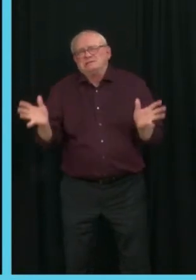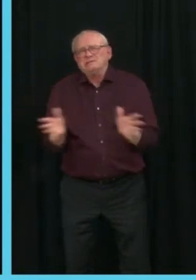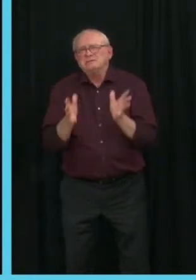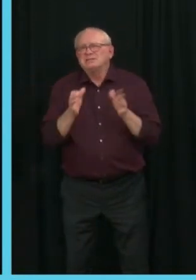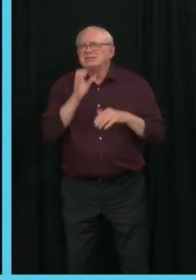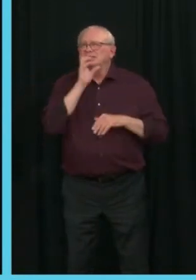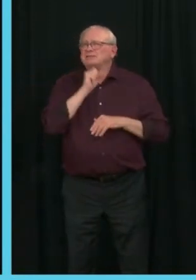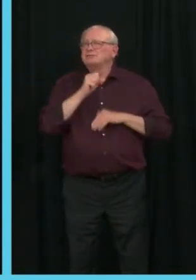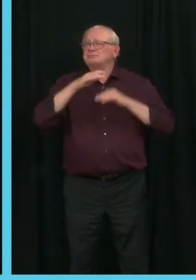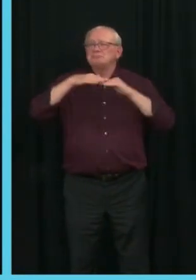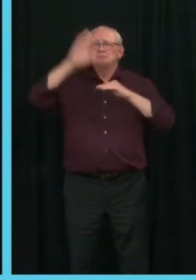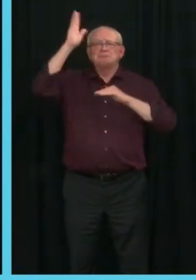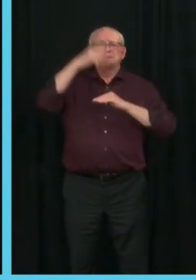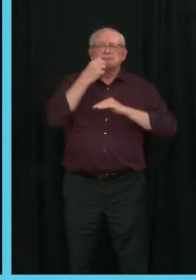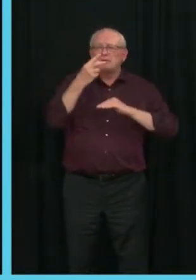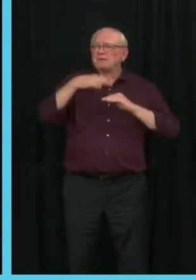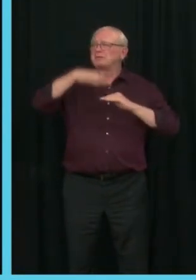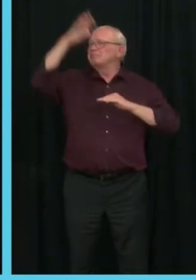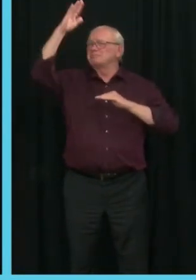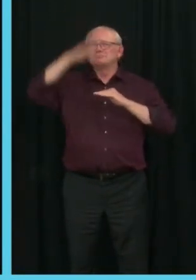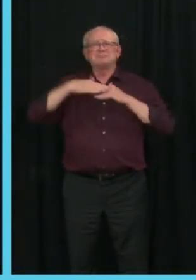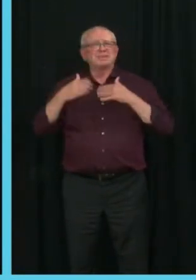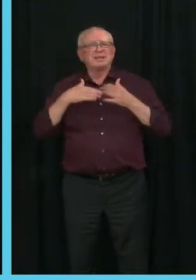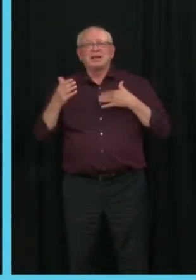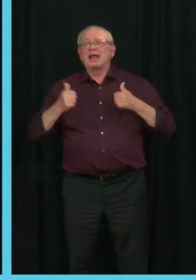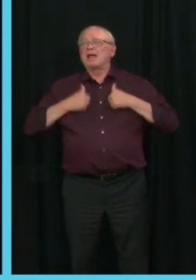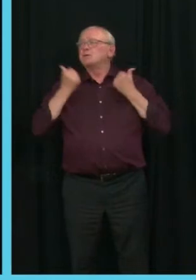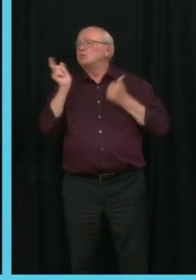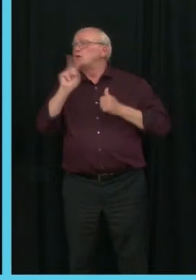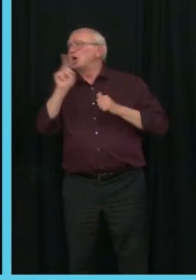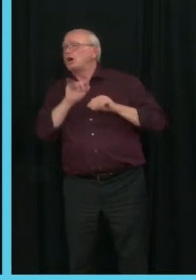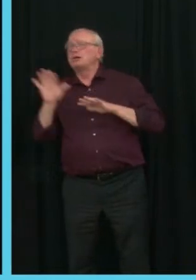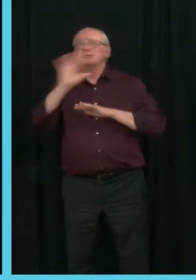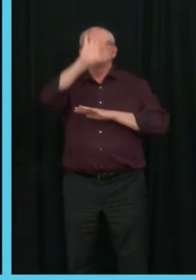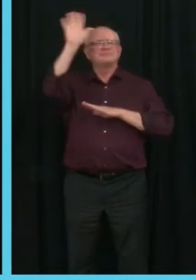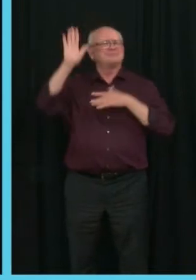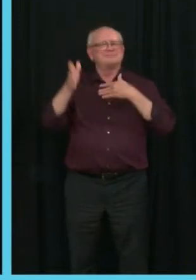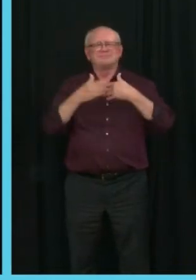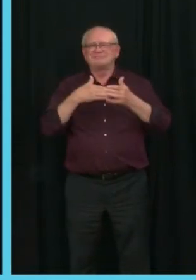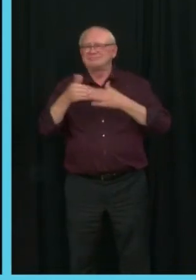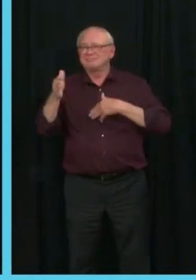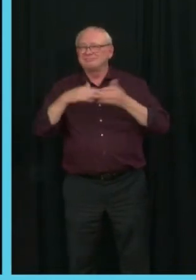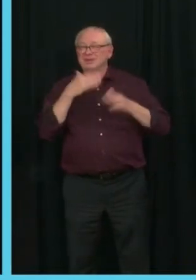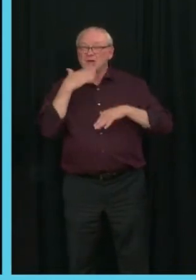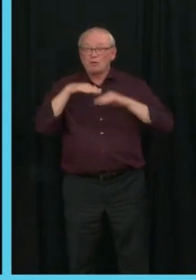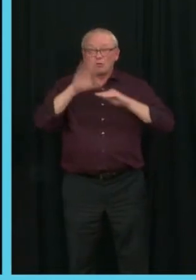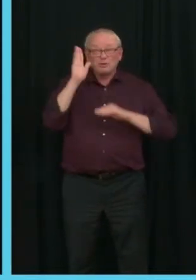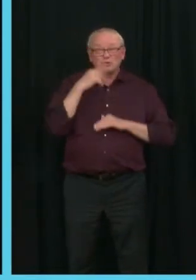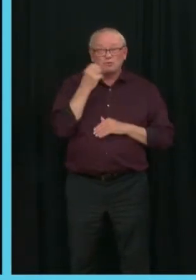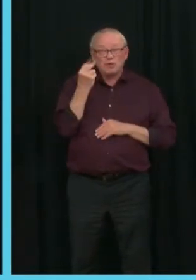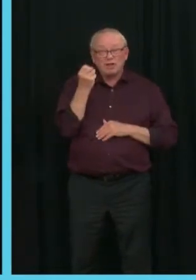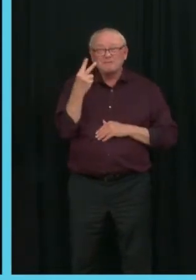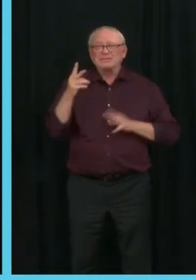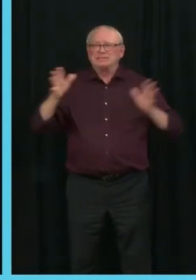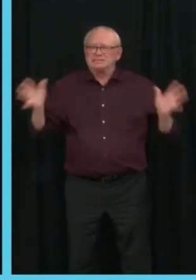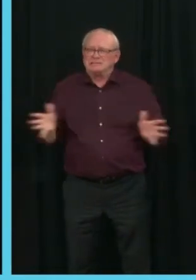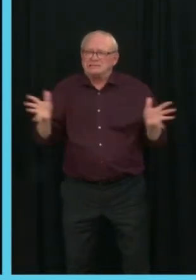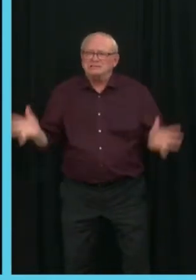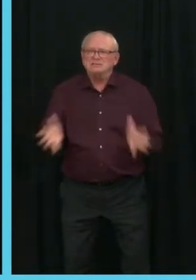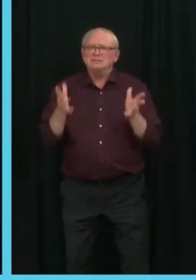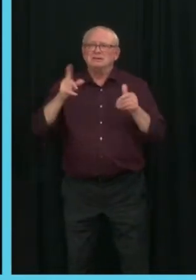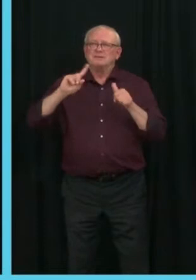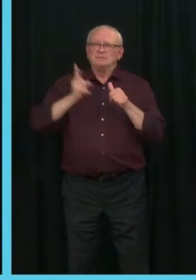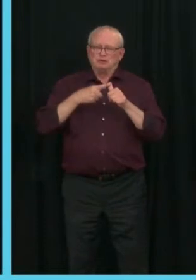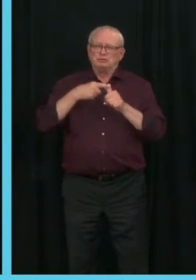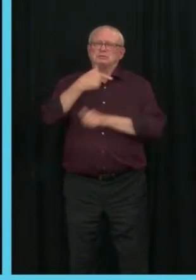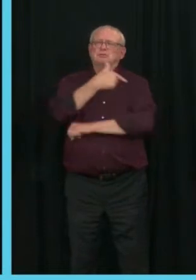live. If you are 12 and over, we need you to get a first dose and then a second. Thousands of pharmacies,